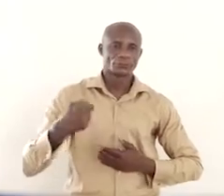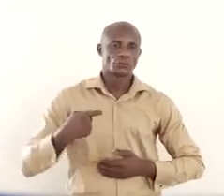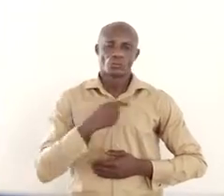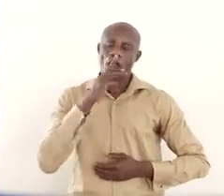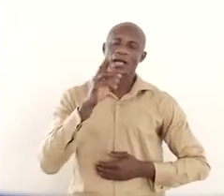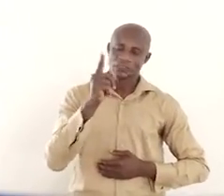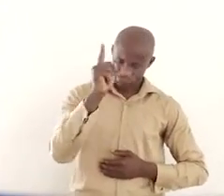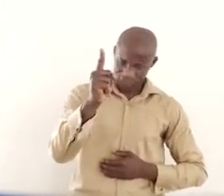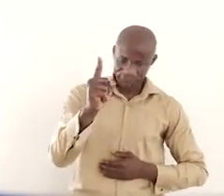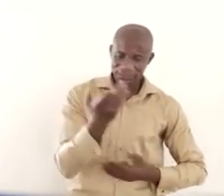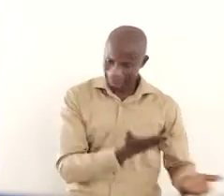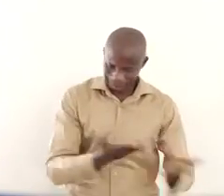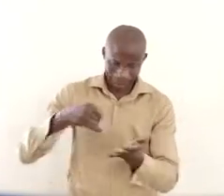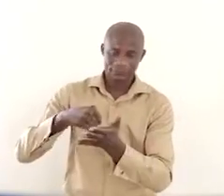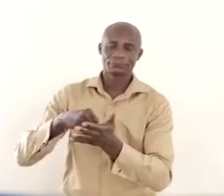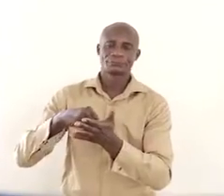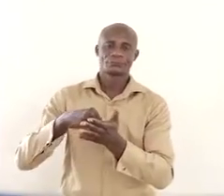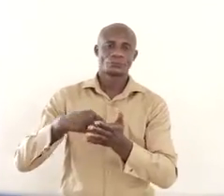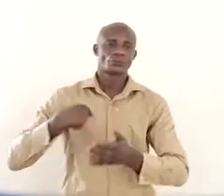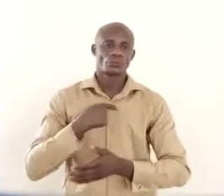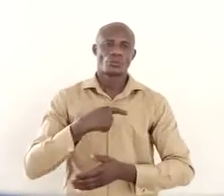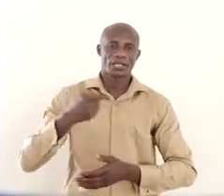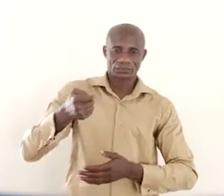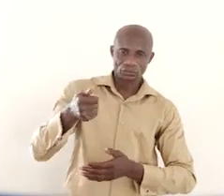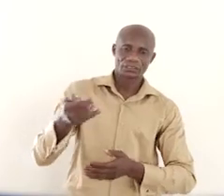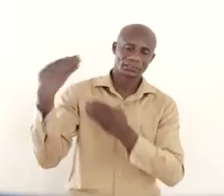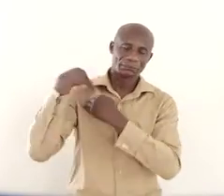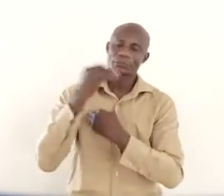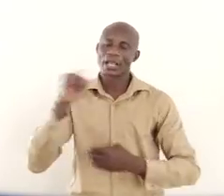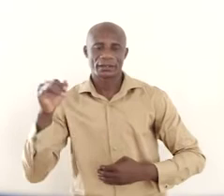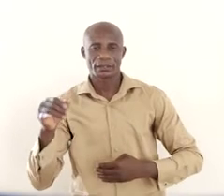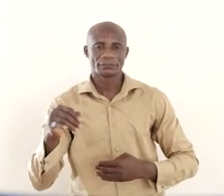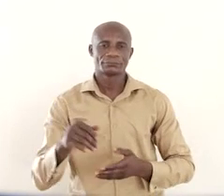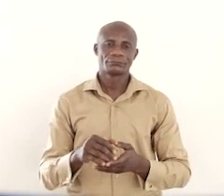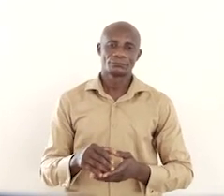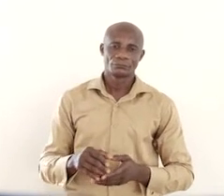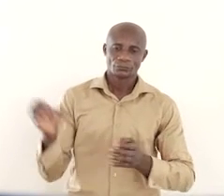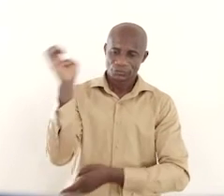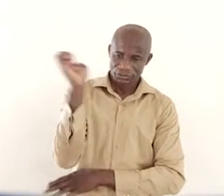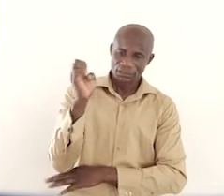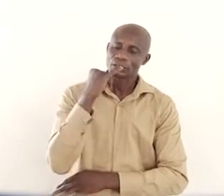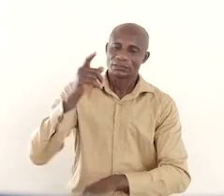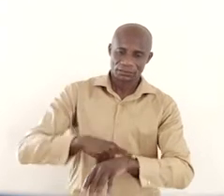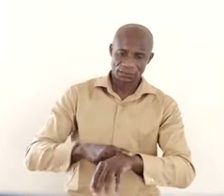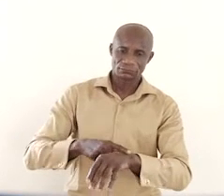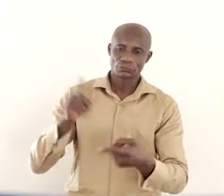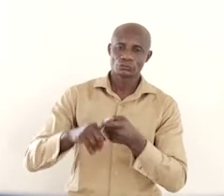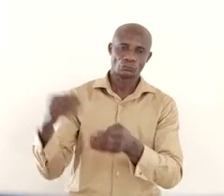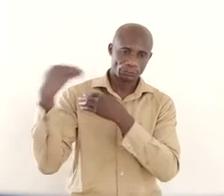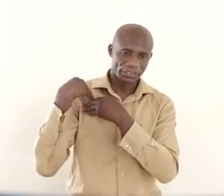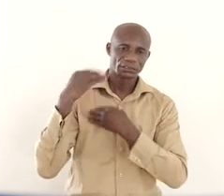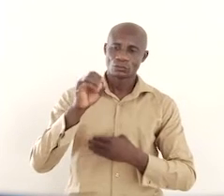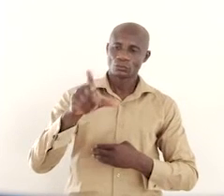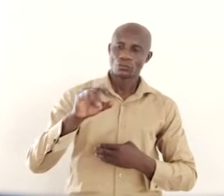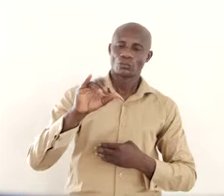country. We are the ones carrying that torch. We are torch bearers, harbingers of hope. Easter is the time to bear the